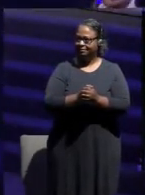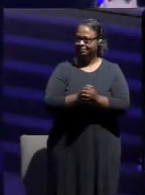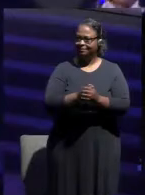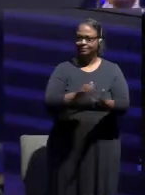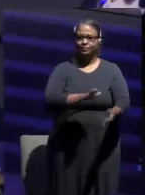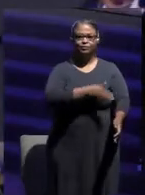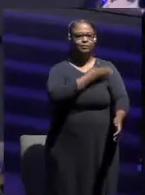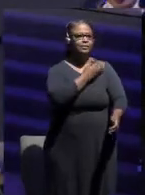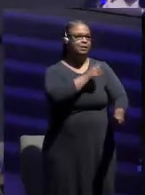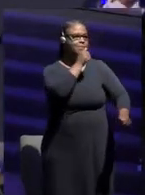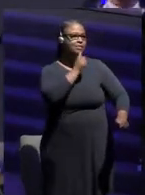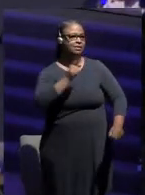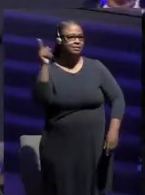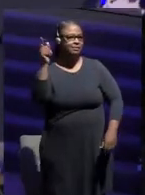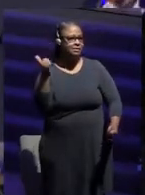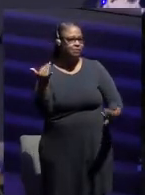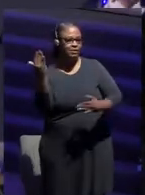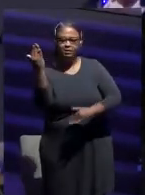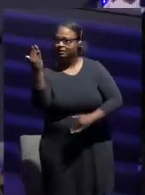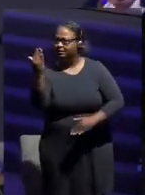Oh, bless me in this place this morning.